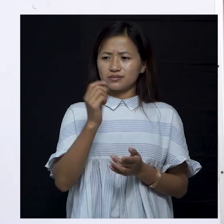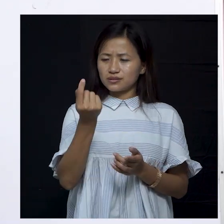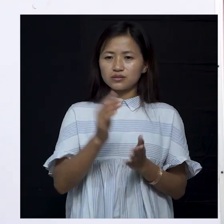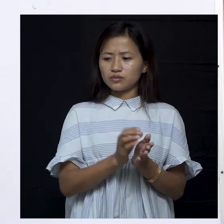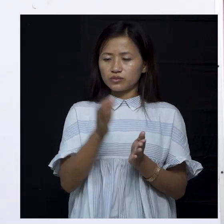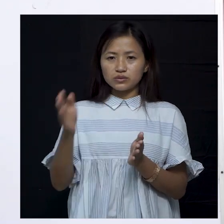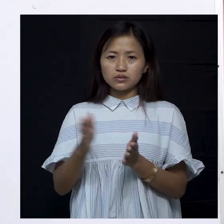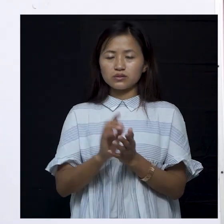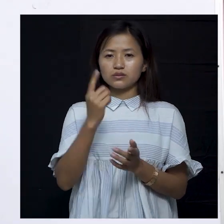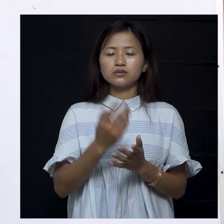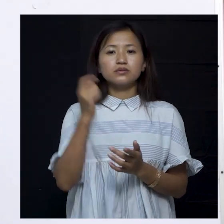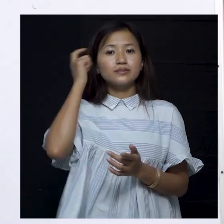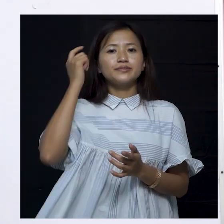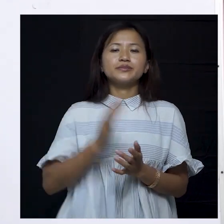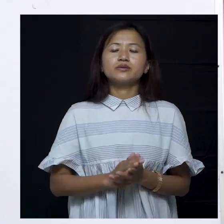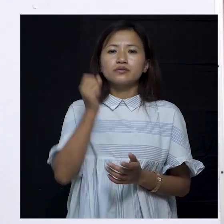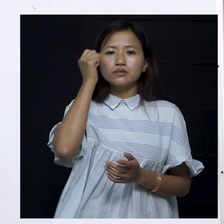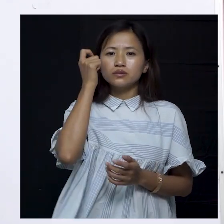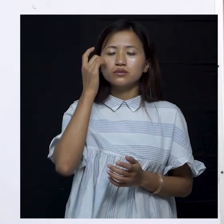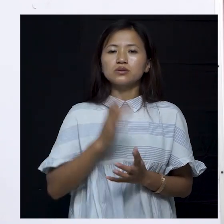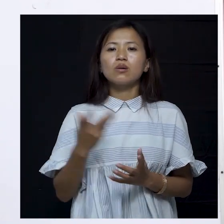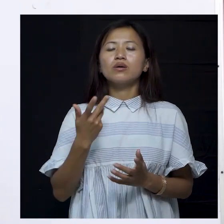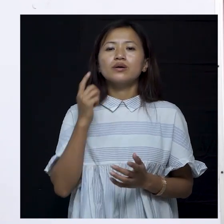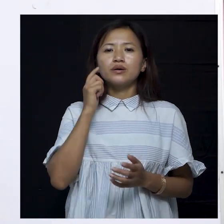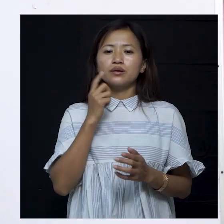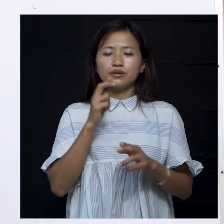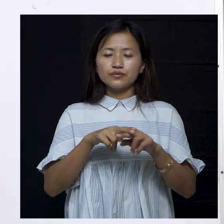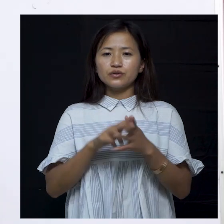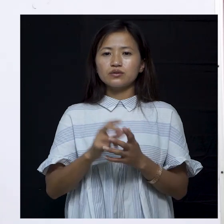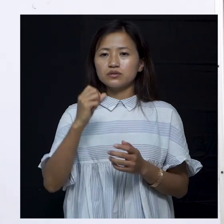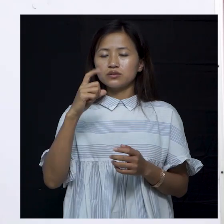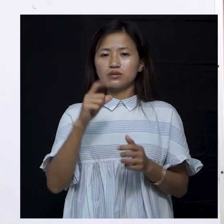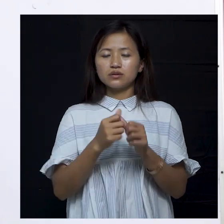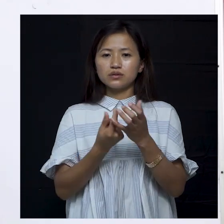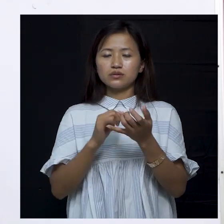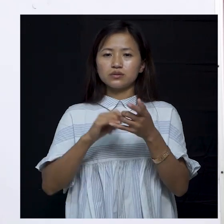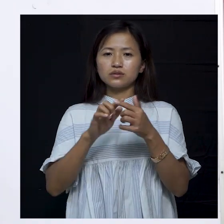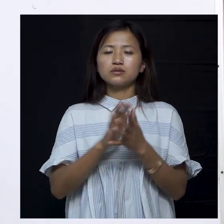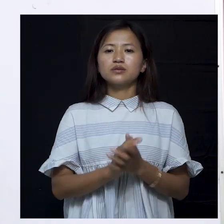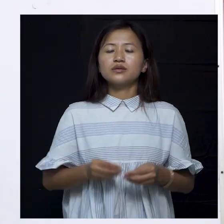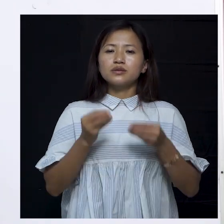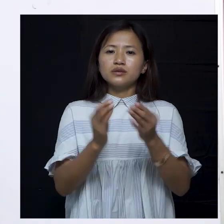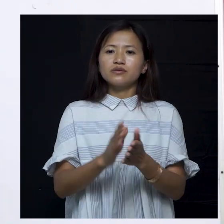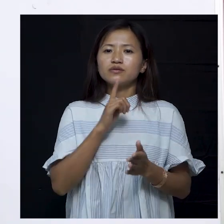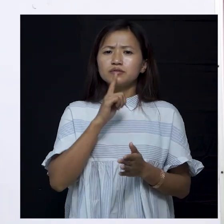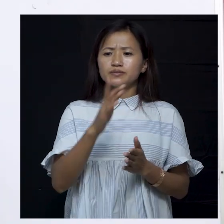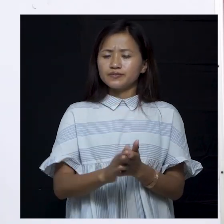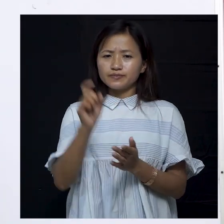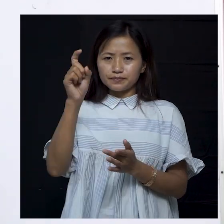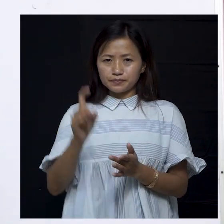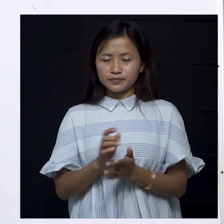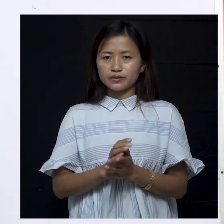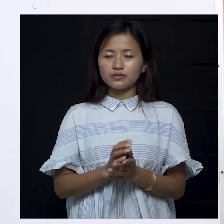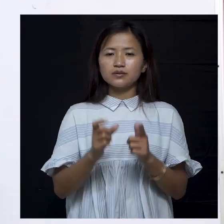think, right? But you have to understand that if the clause is giving an information which is really needed, it